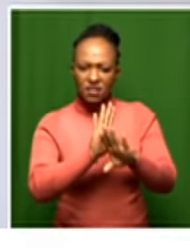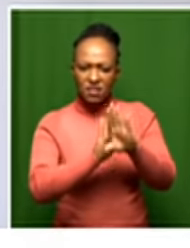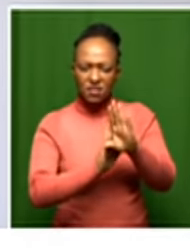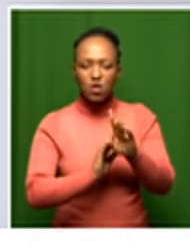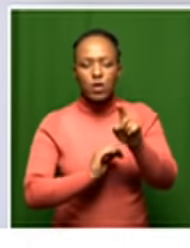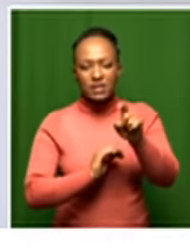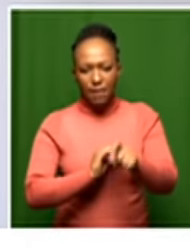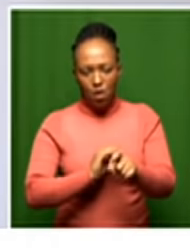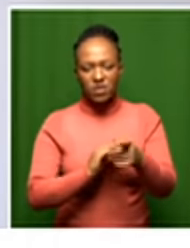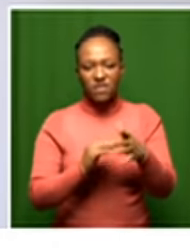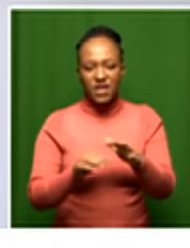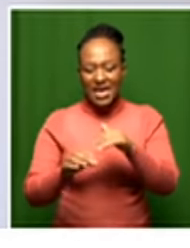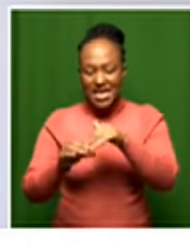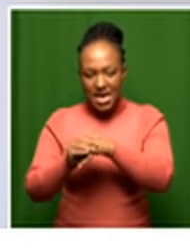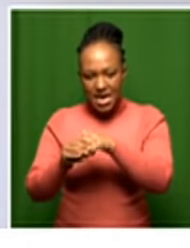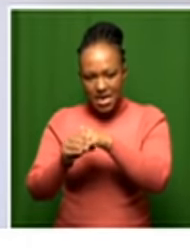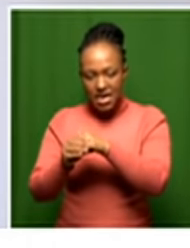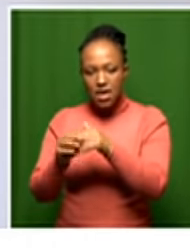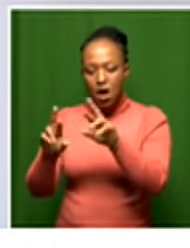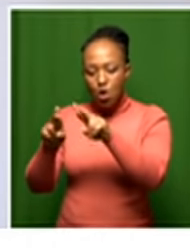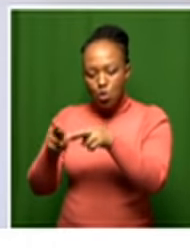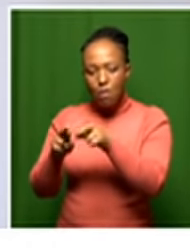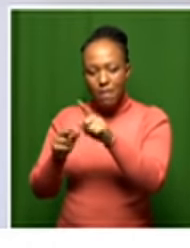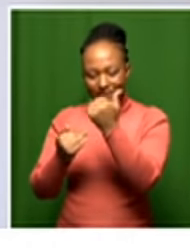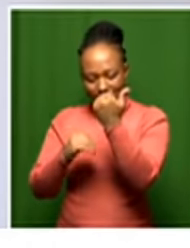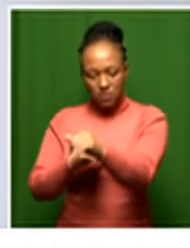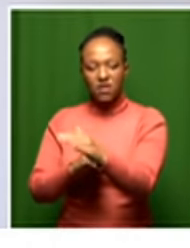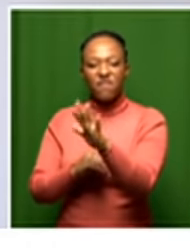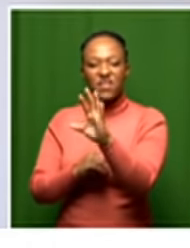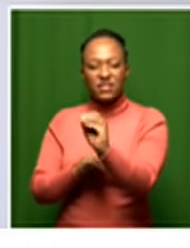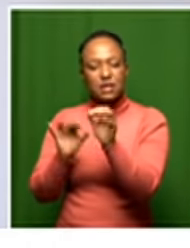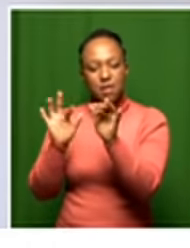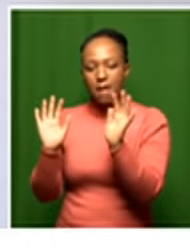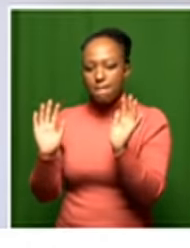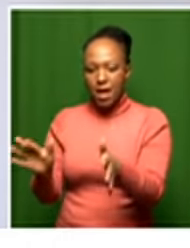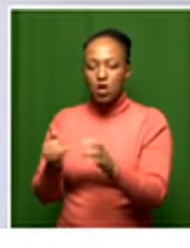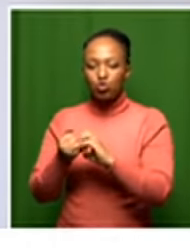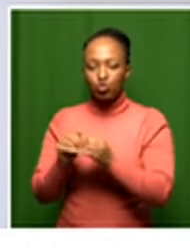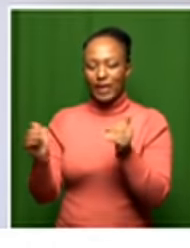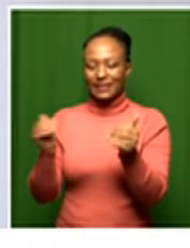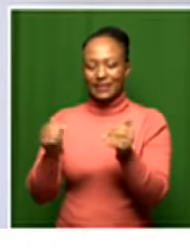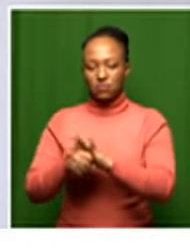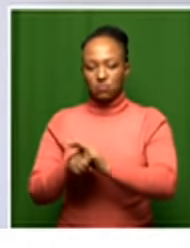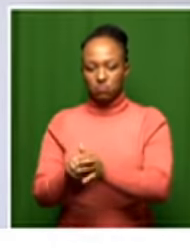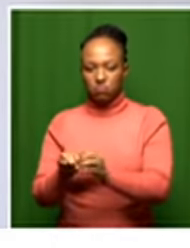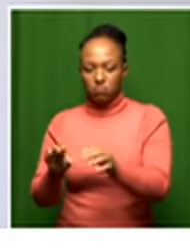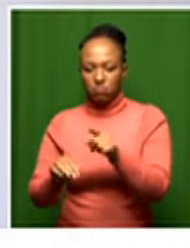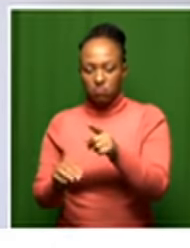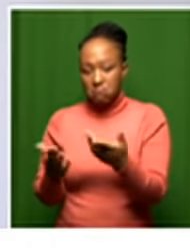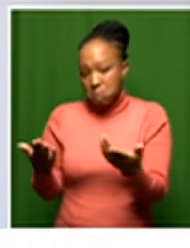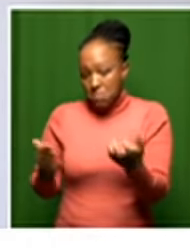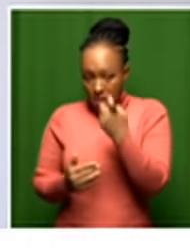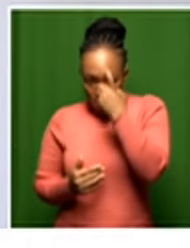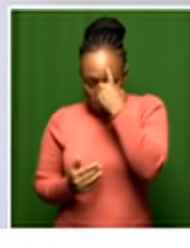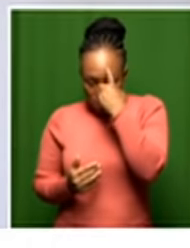we could have limited indoor gatherings to 50 to really try and contain the spread as much as possible. I think maybe